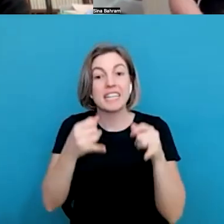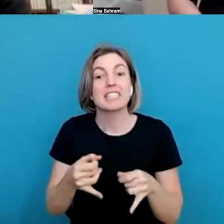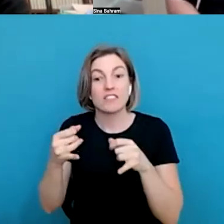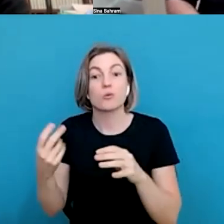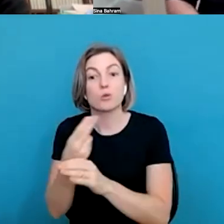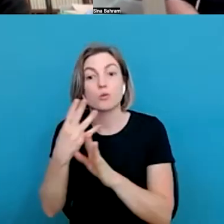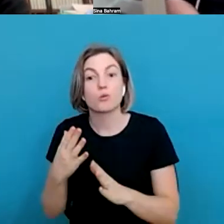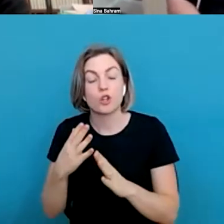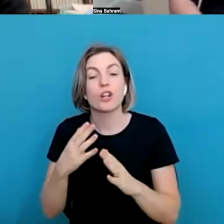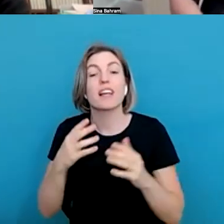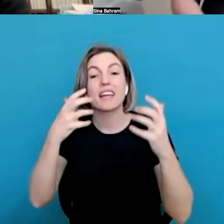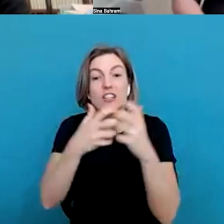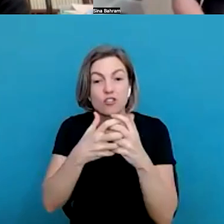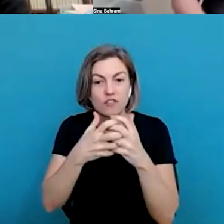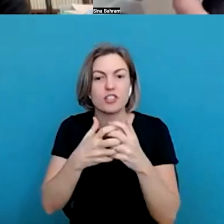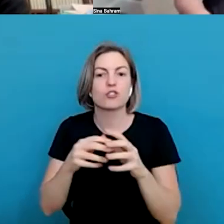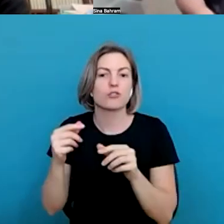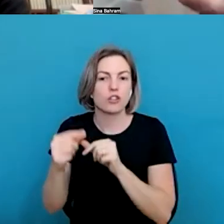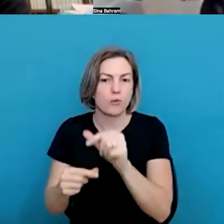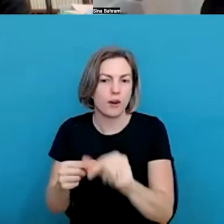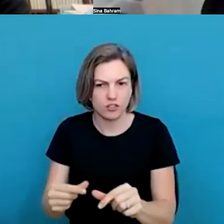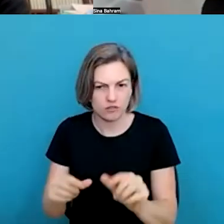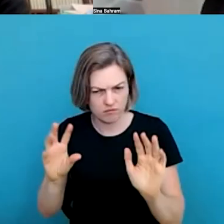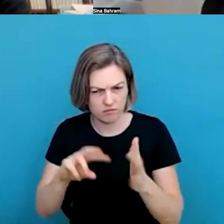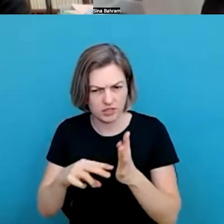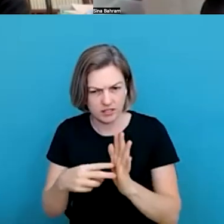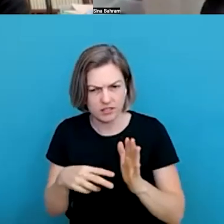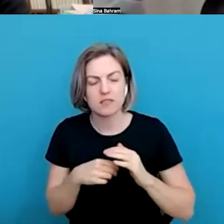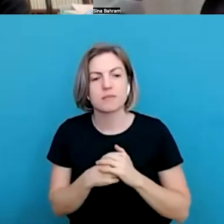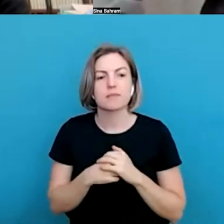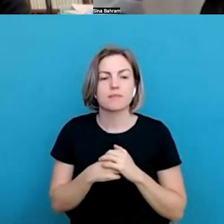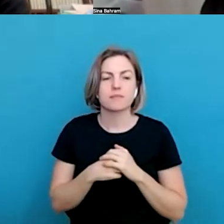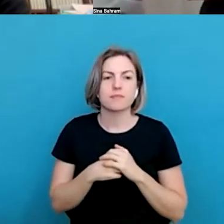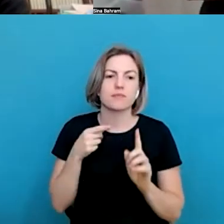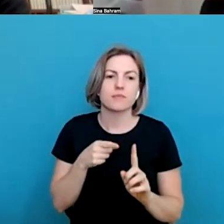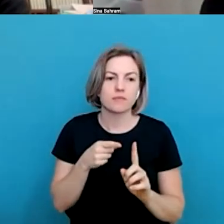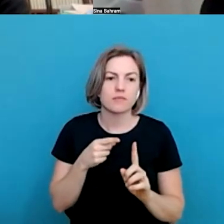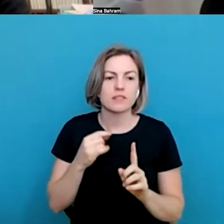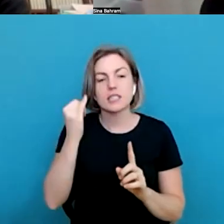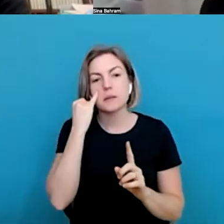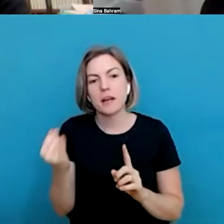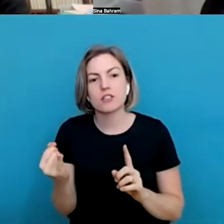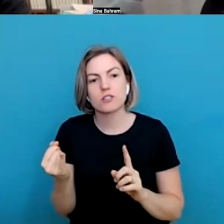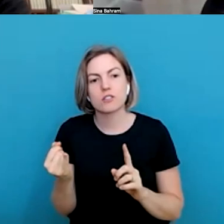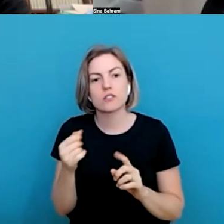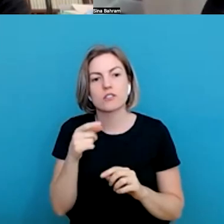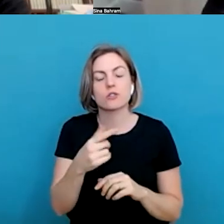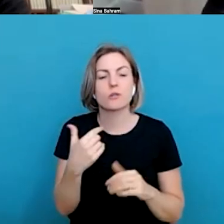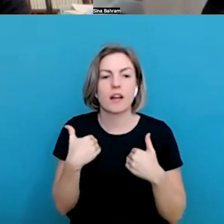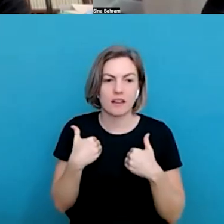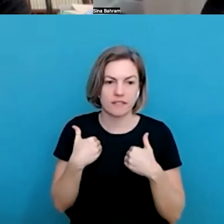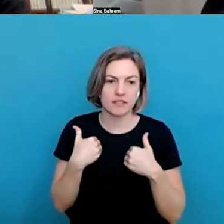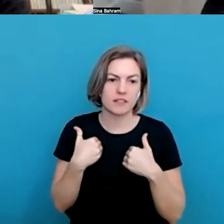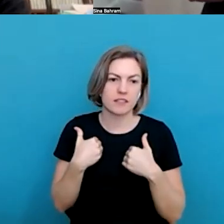user interface generation, right? So what do we mean by that? What we're trying to get at is that imagine that you have